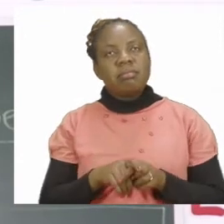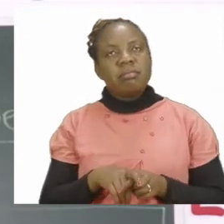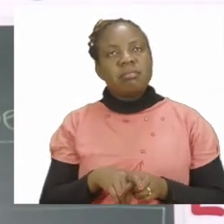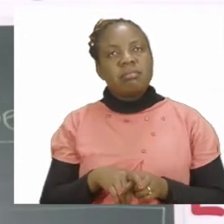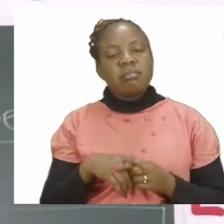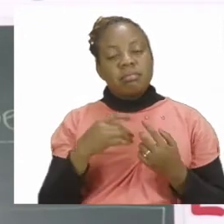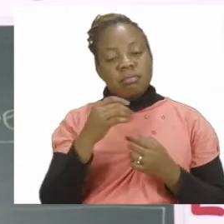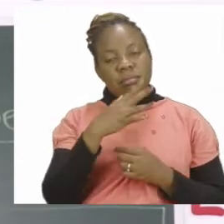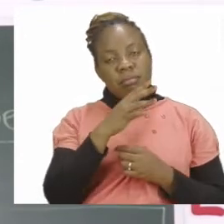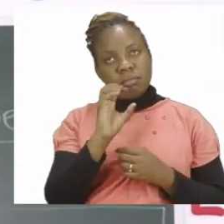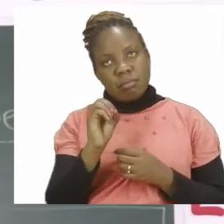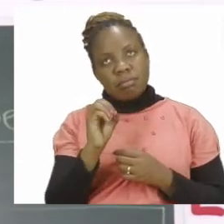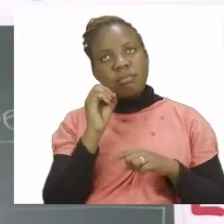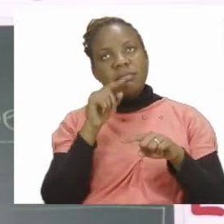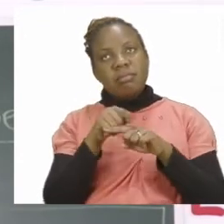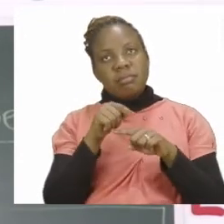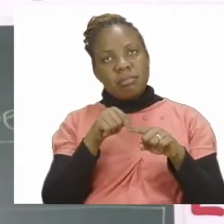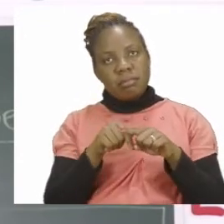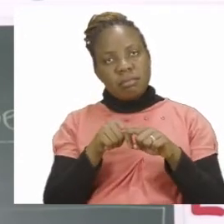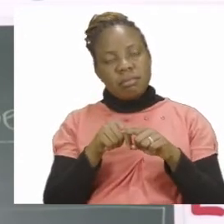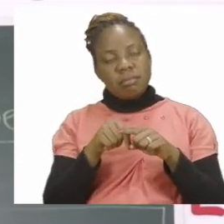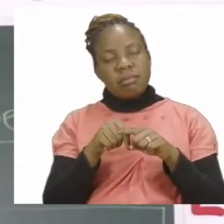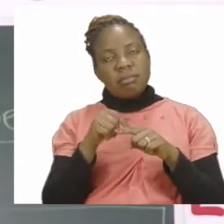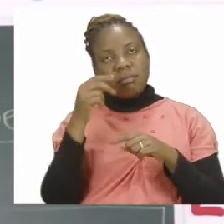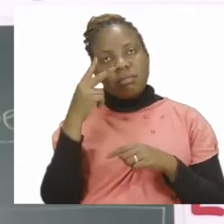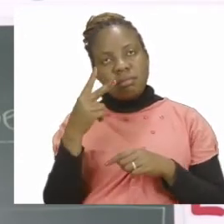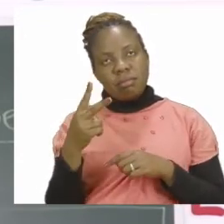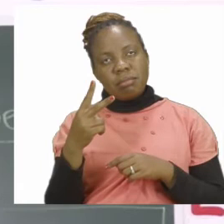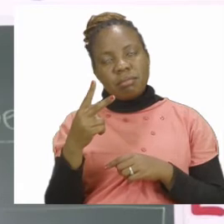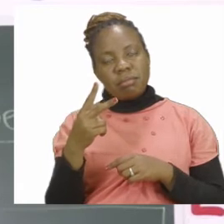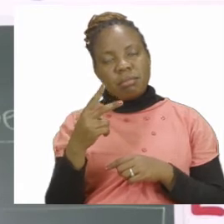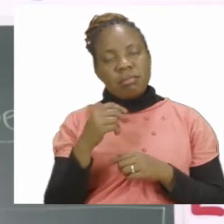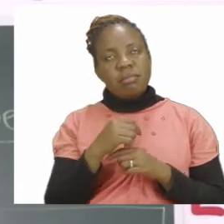divide it in 2 parts, then we get the answer